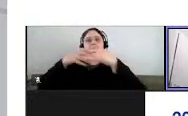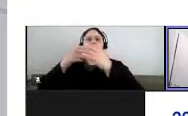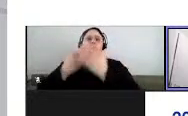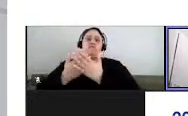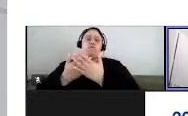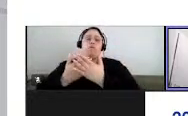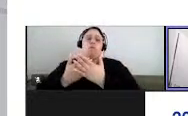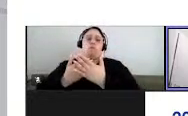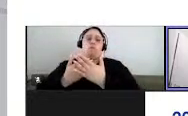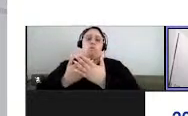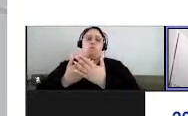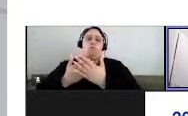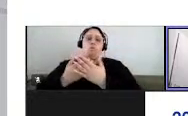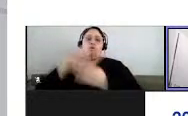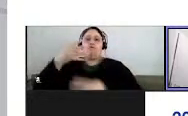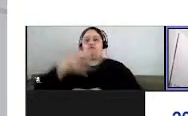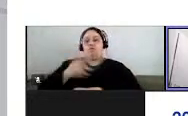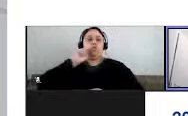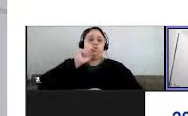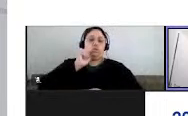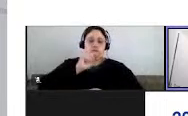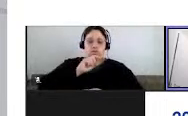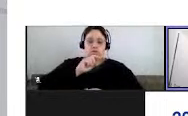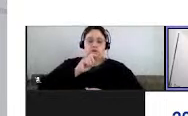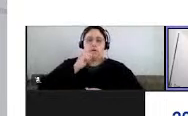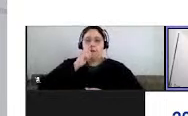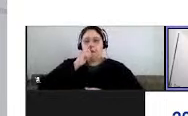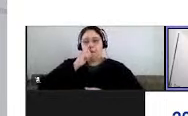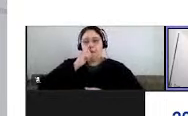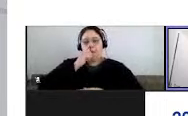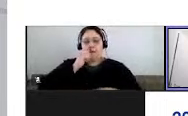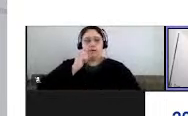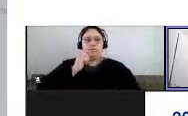the fourth quarter, and then